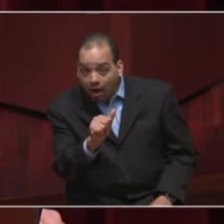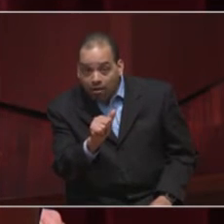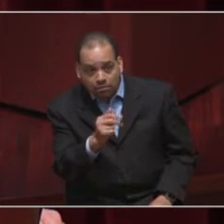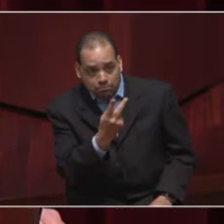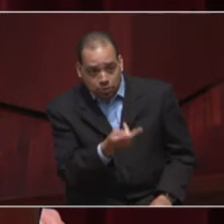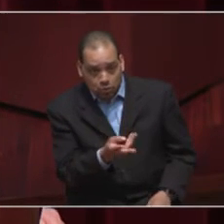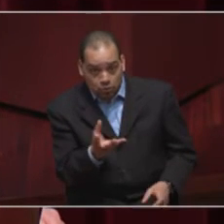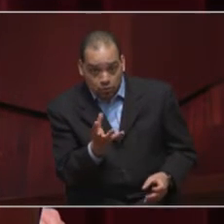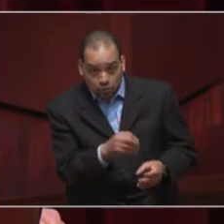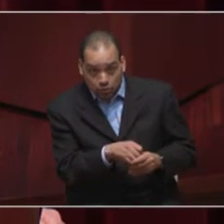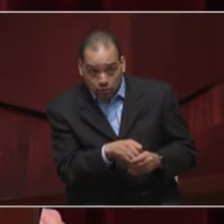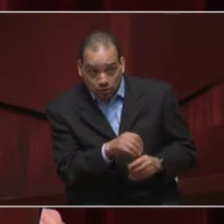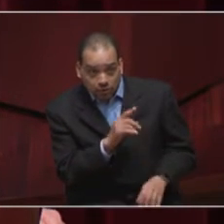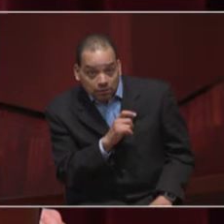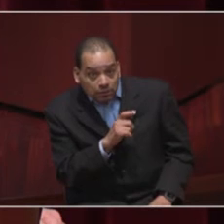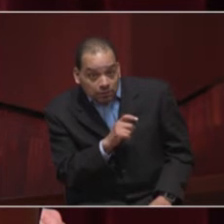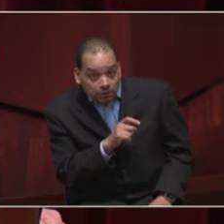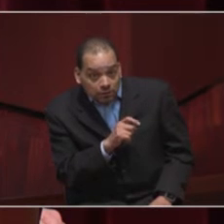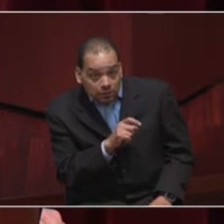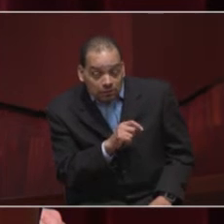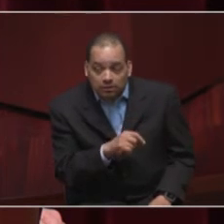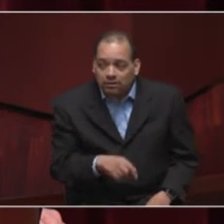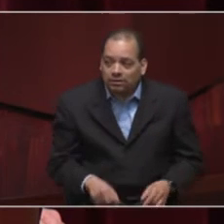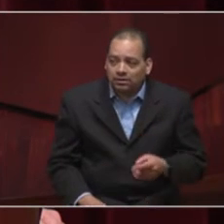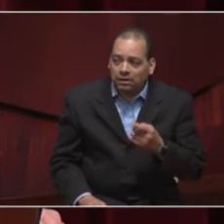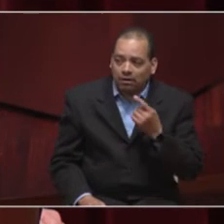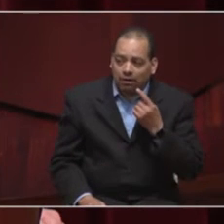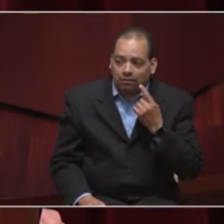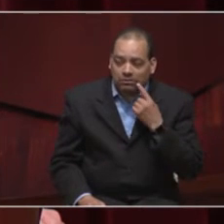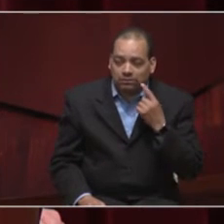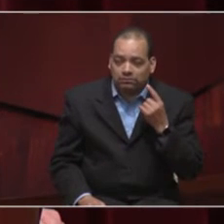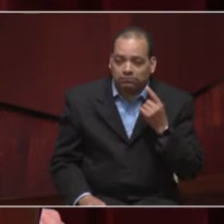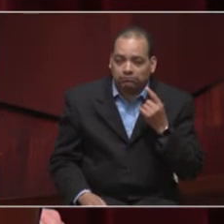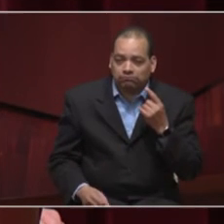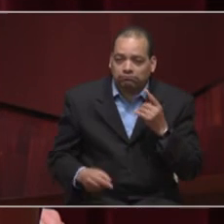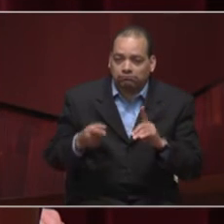Yeah, I think that's a difference. I don't think that's specifically called out, Rich.